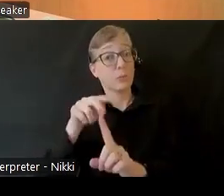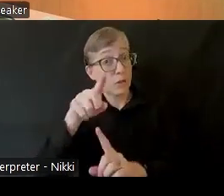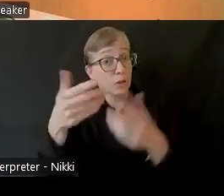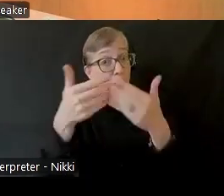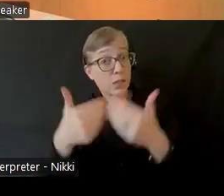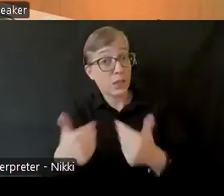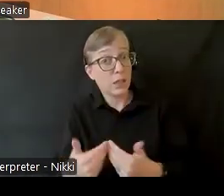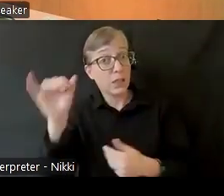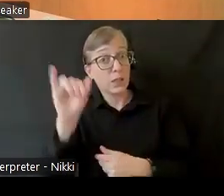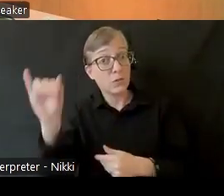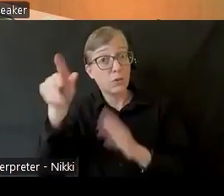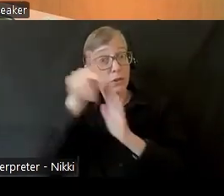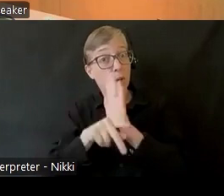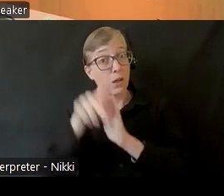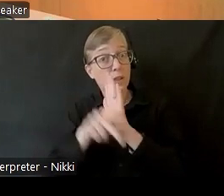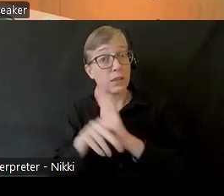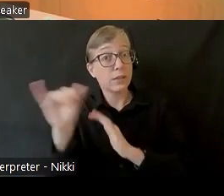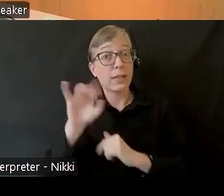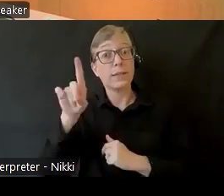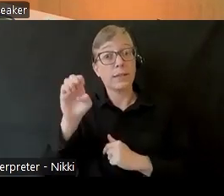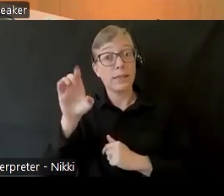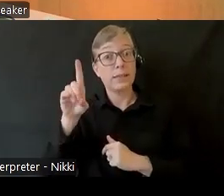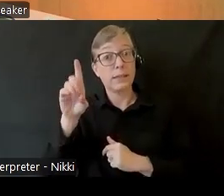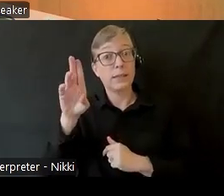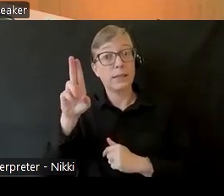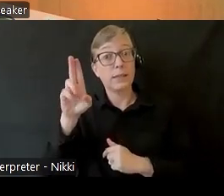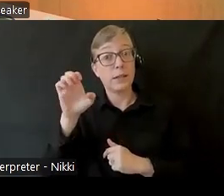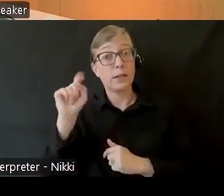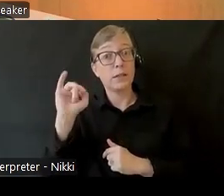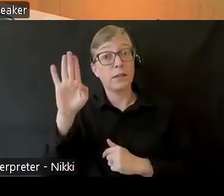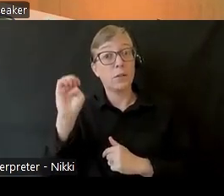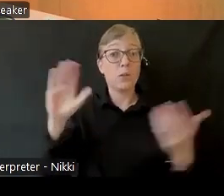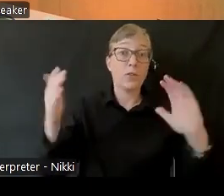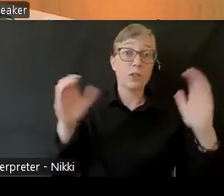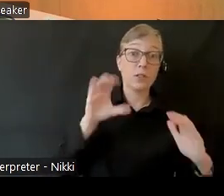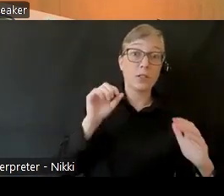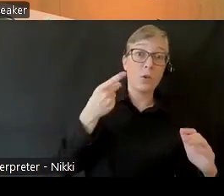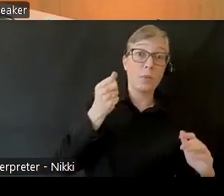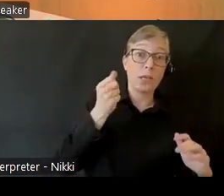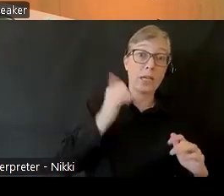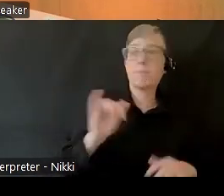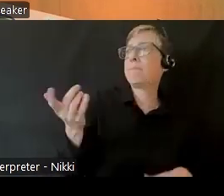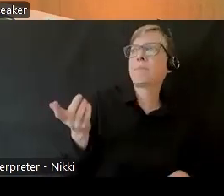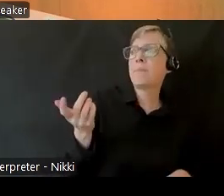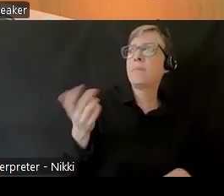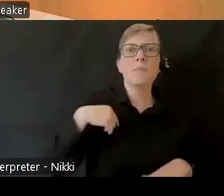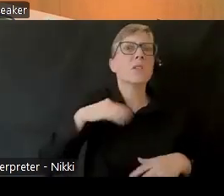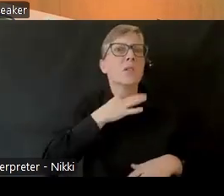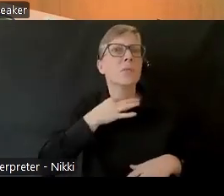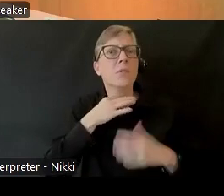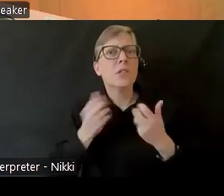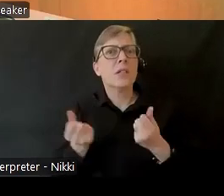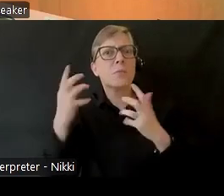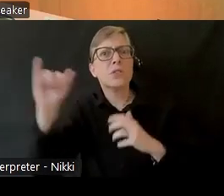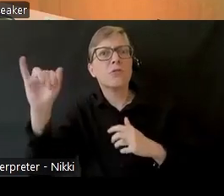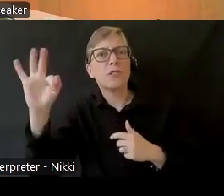insurance policies like deductible versus like copay or whatever? Because the one with the deductible would look like the hospital paid